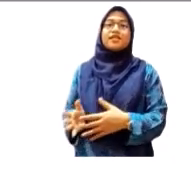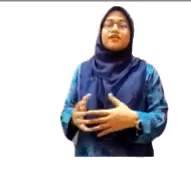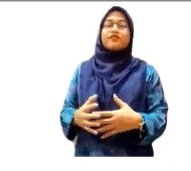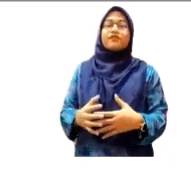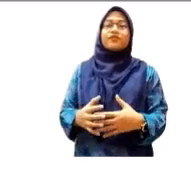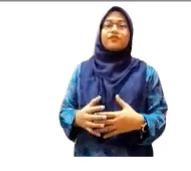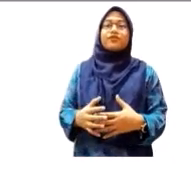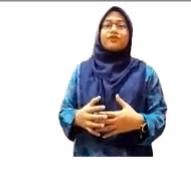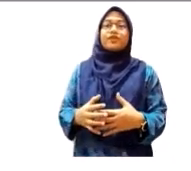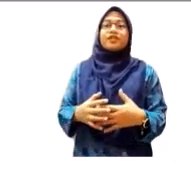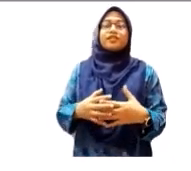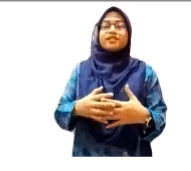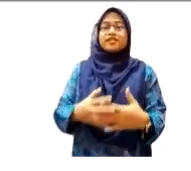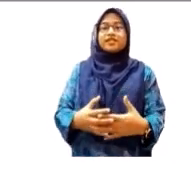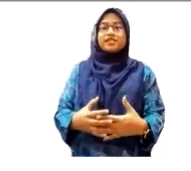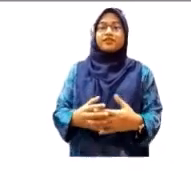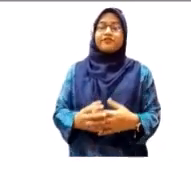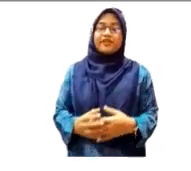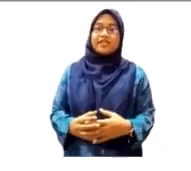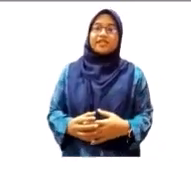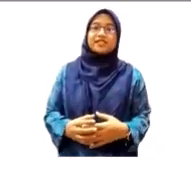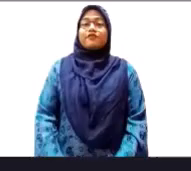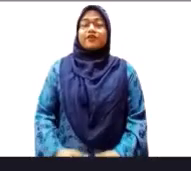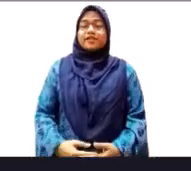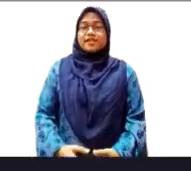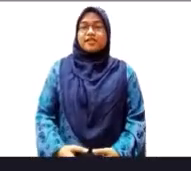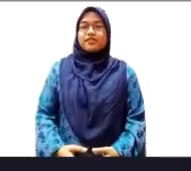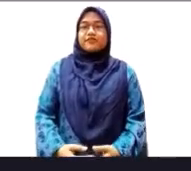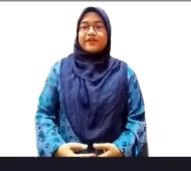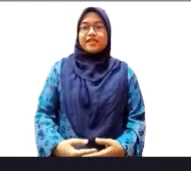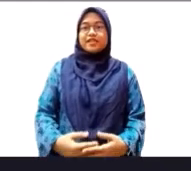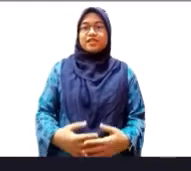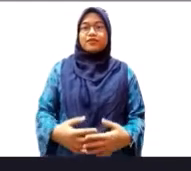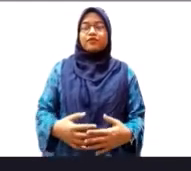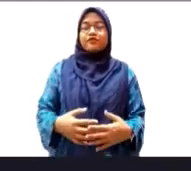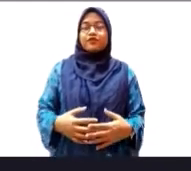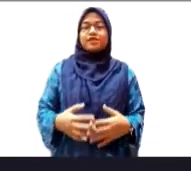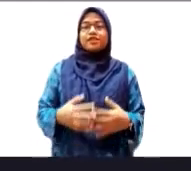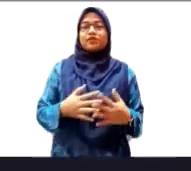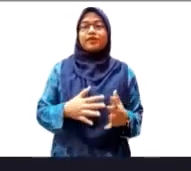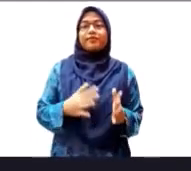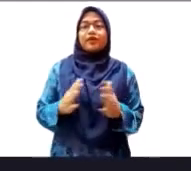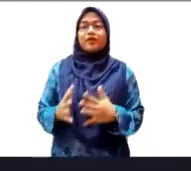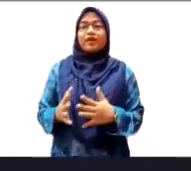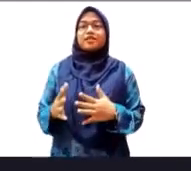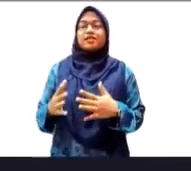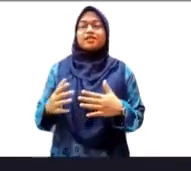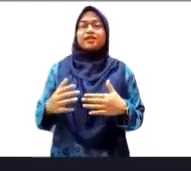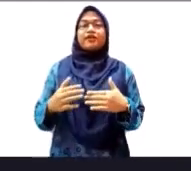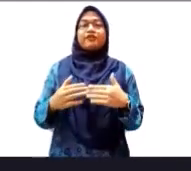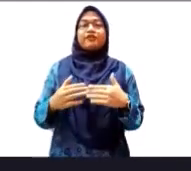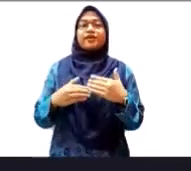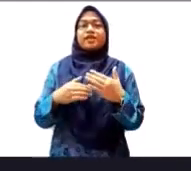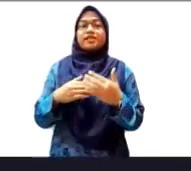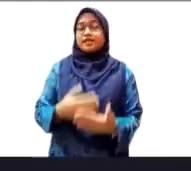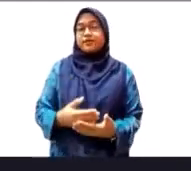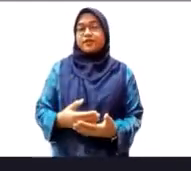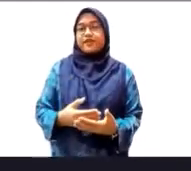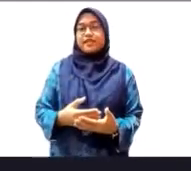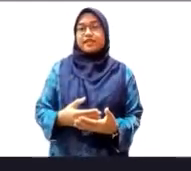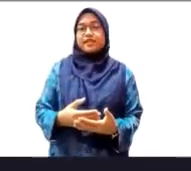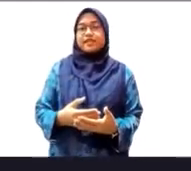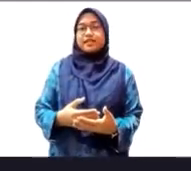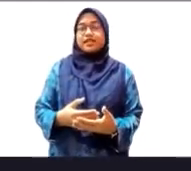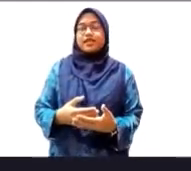slides for the discussion of findings. For discussion of findings, we'll focus one by one, starting off with